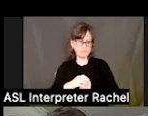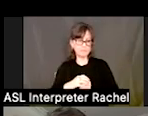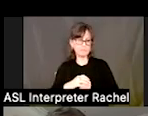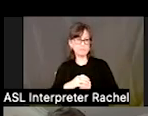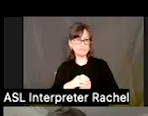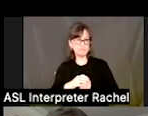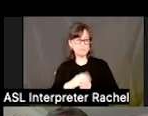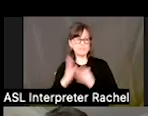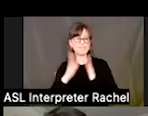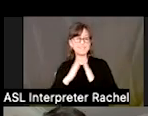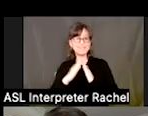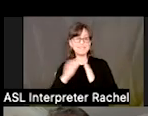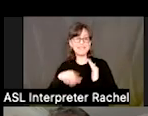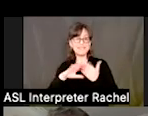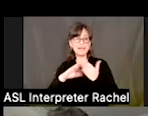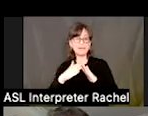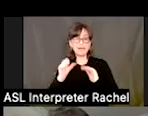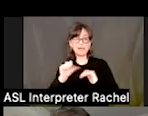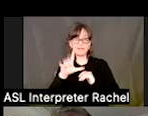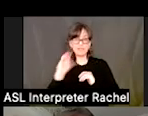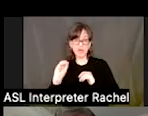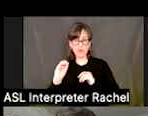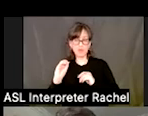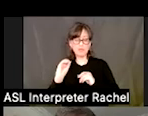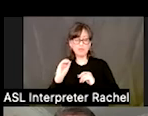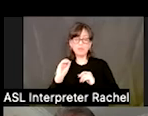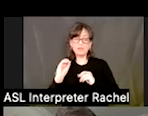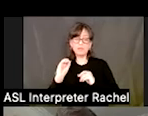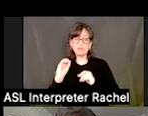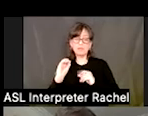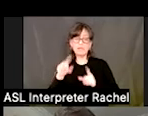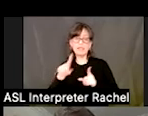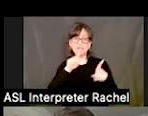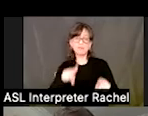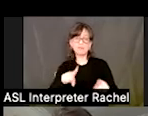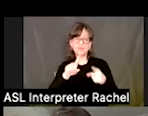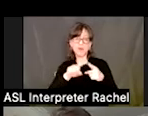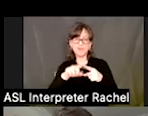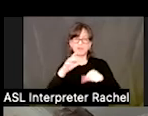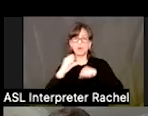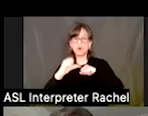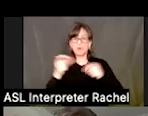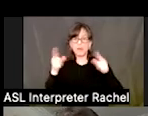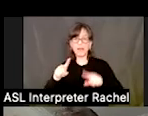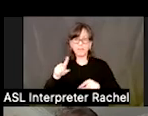City downtown, slow. So this was in response to the earthquake in Paso Robles.